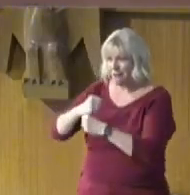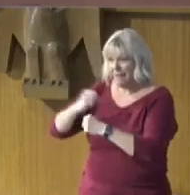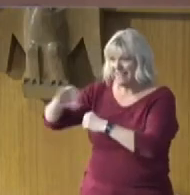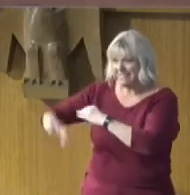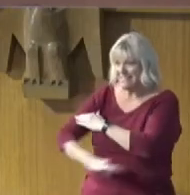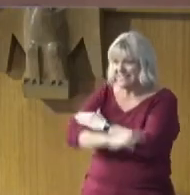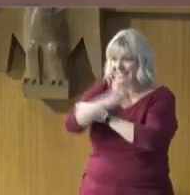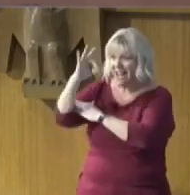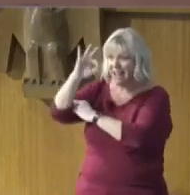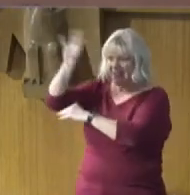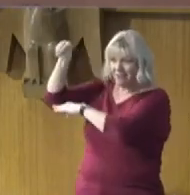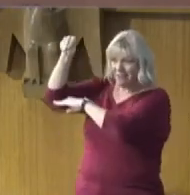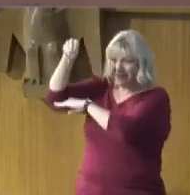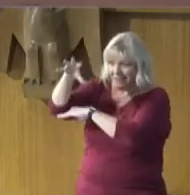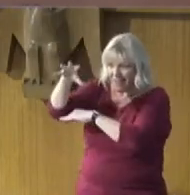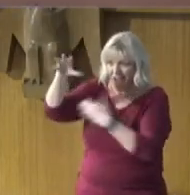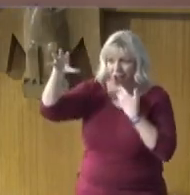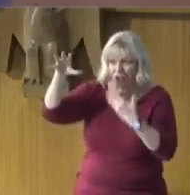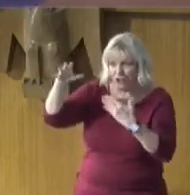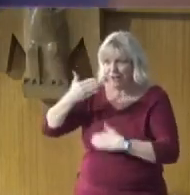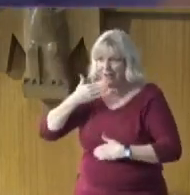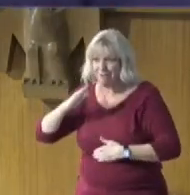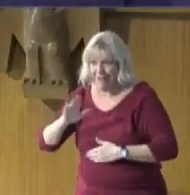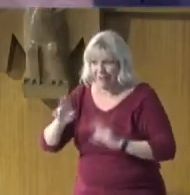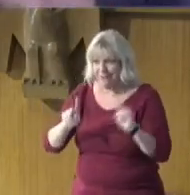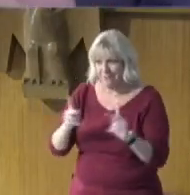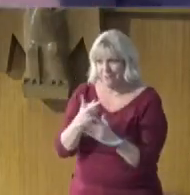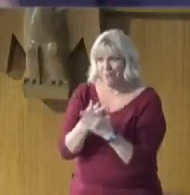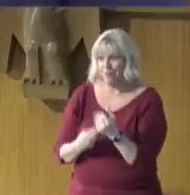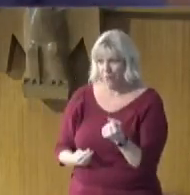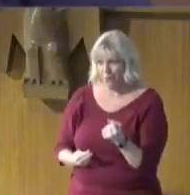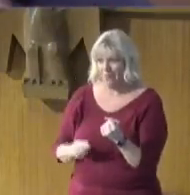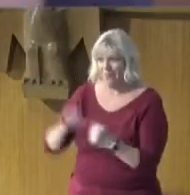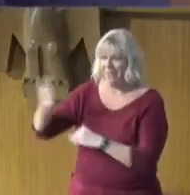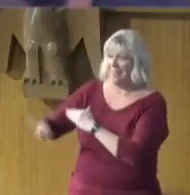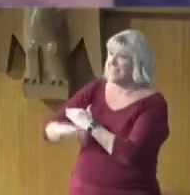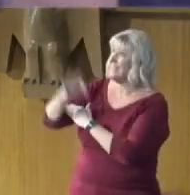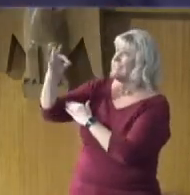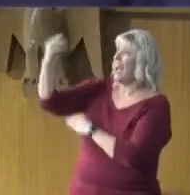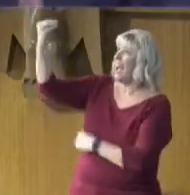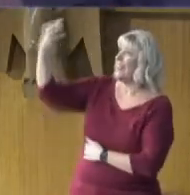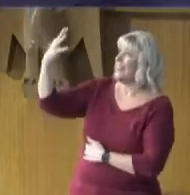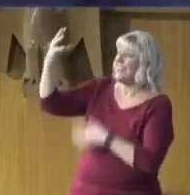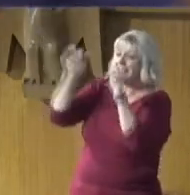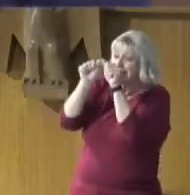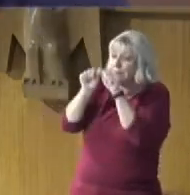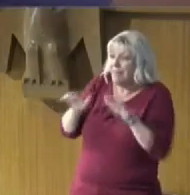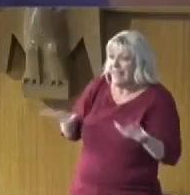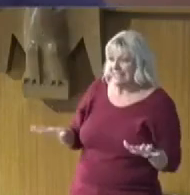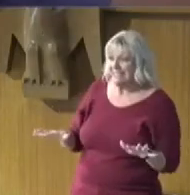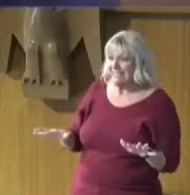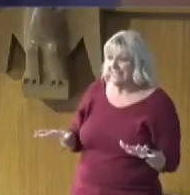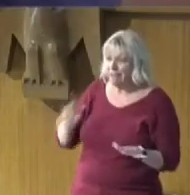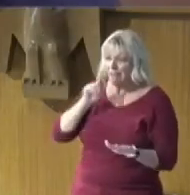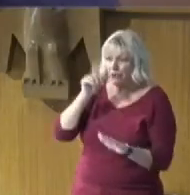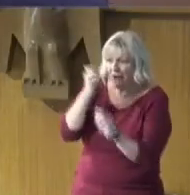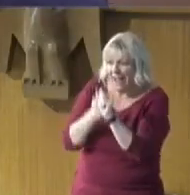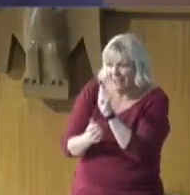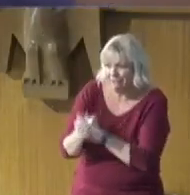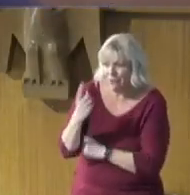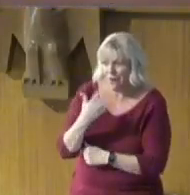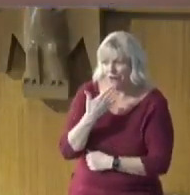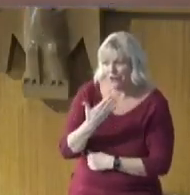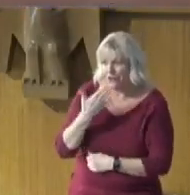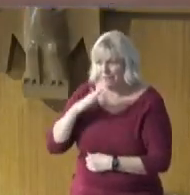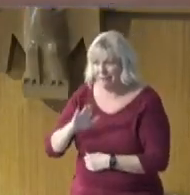and good alike." In other words, Jesus is saying the sun is a blessing in all of the warmth that it gives. God does not